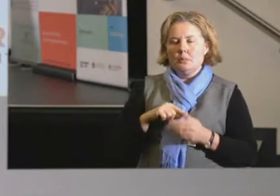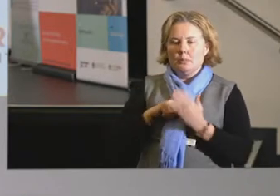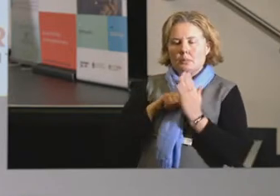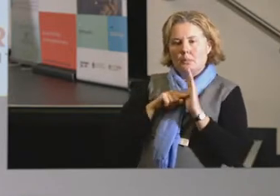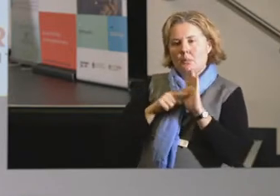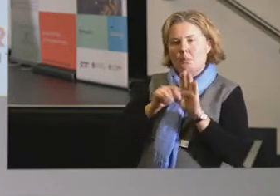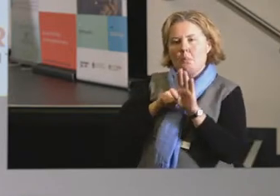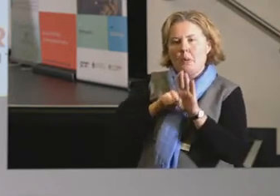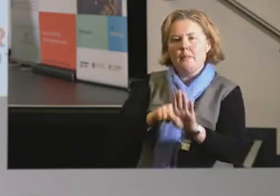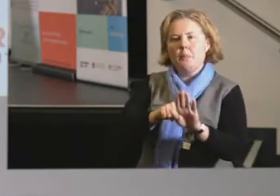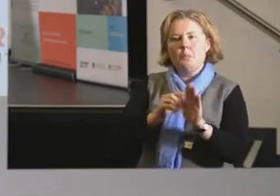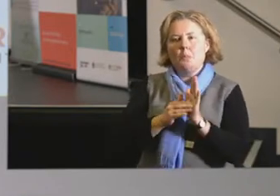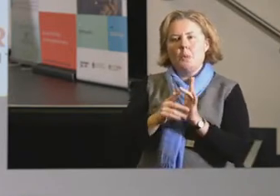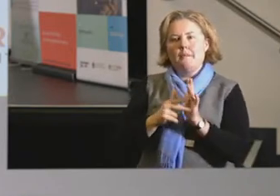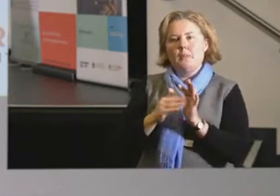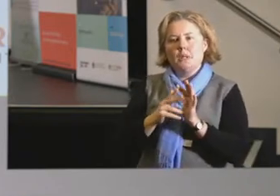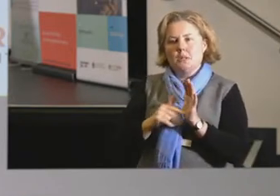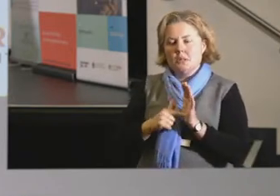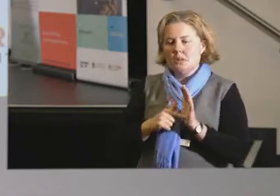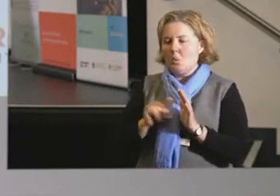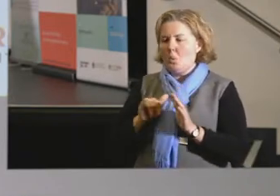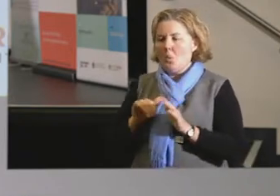left or progressive social movements more generally,